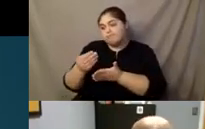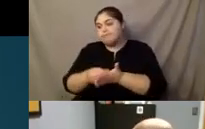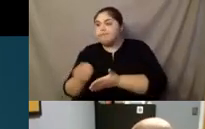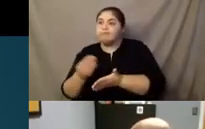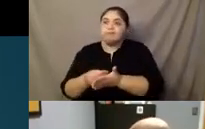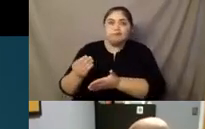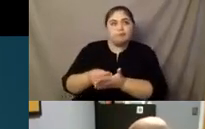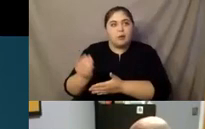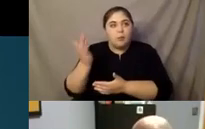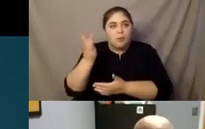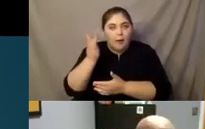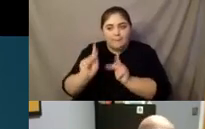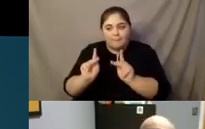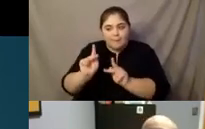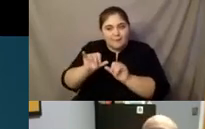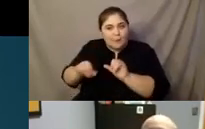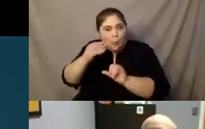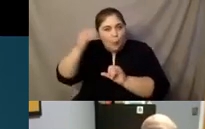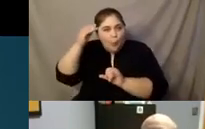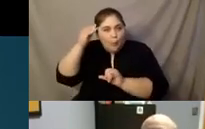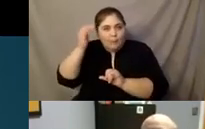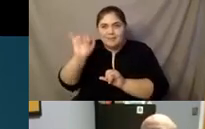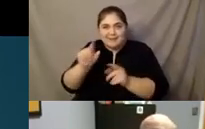fact that people aren't able to get out, is going to be different.